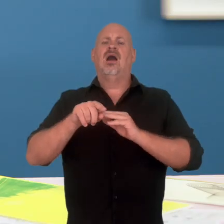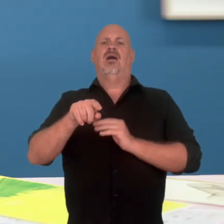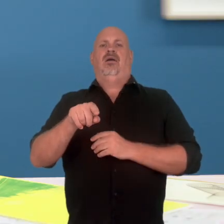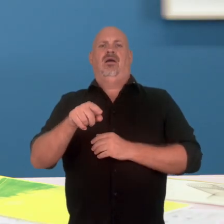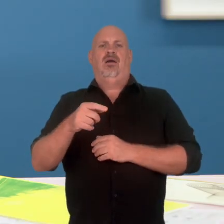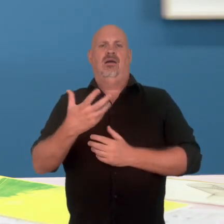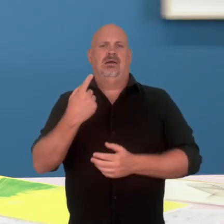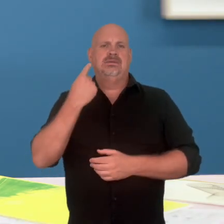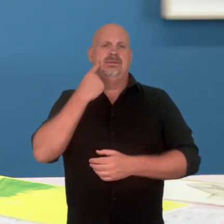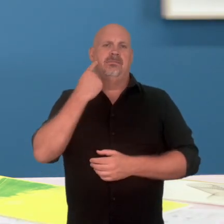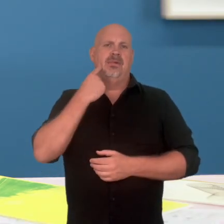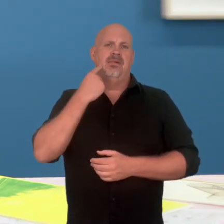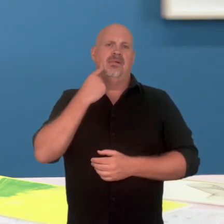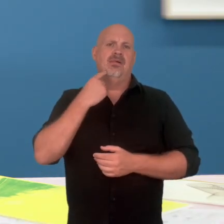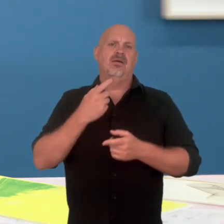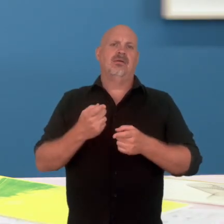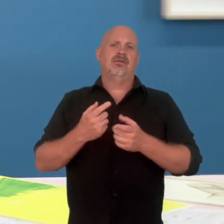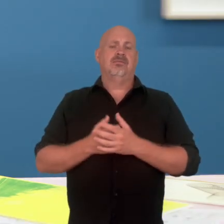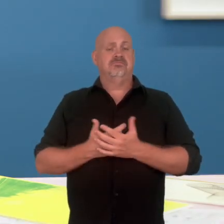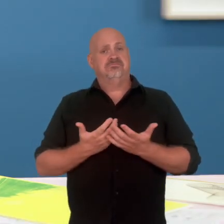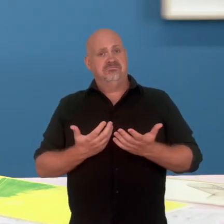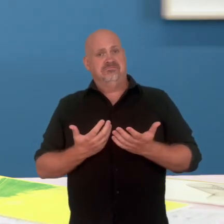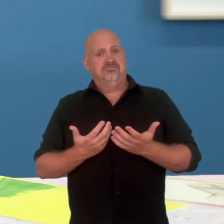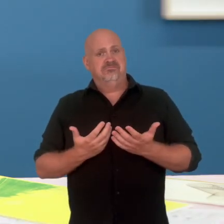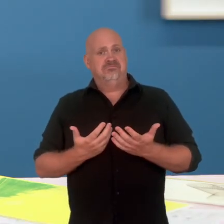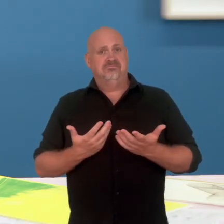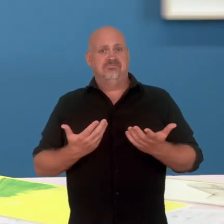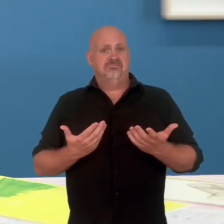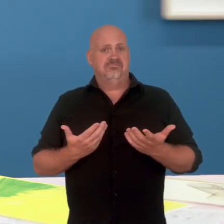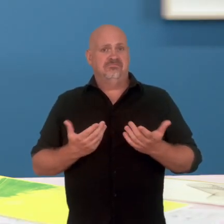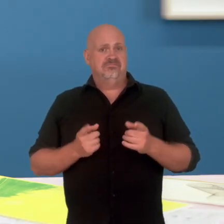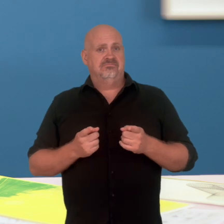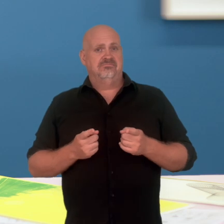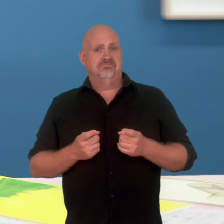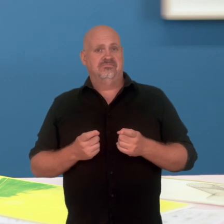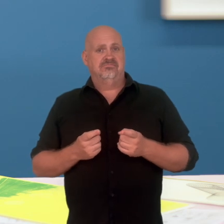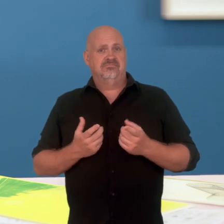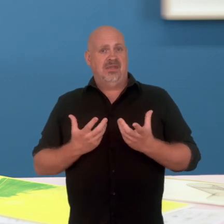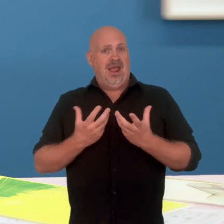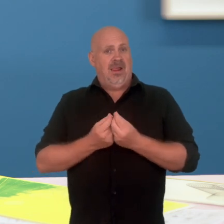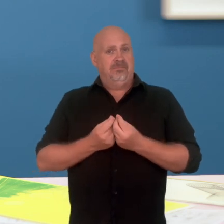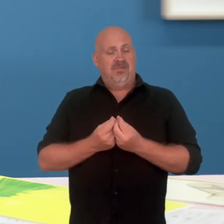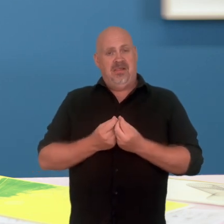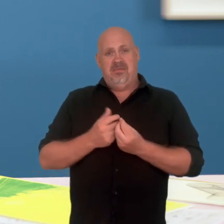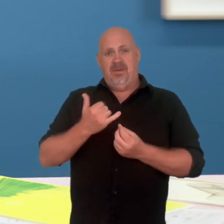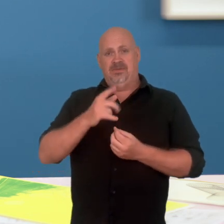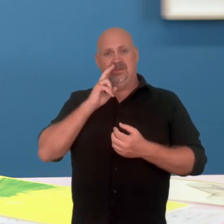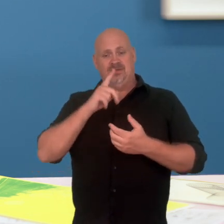this stage, it might be helpful to see if your drawing has different